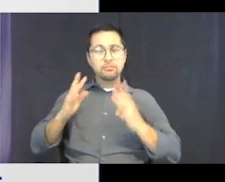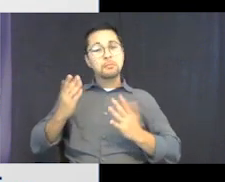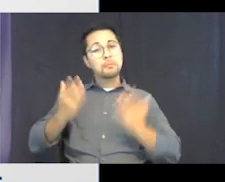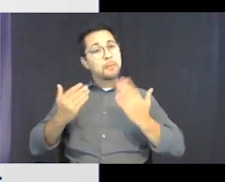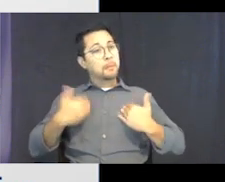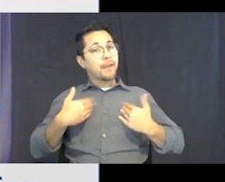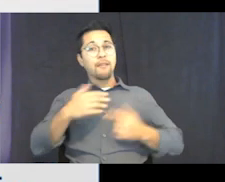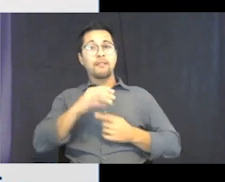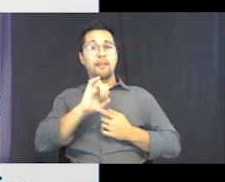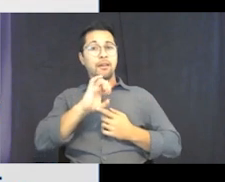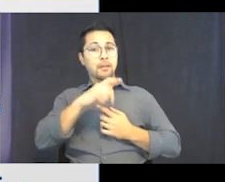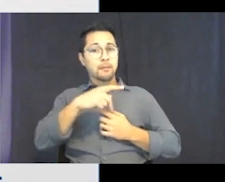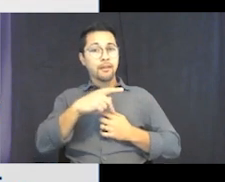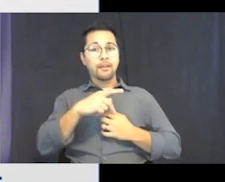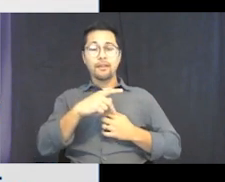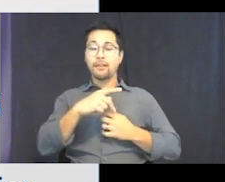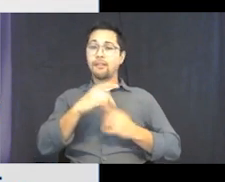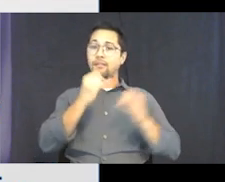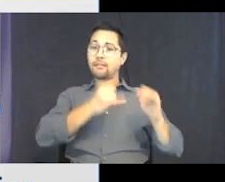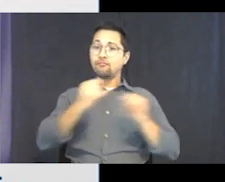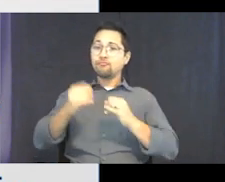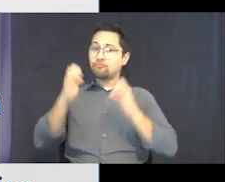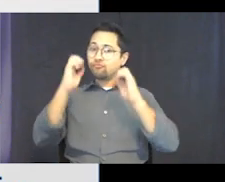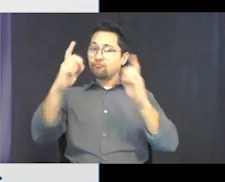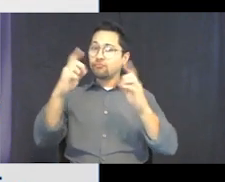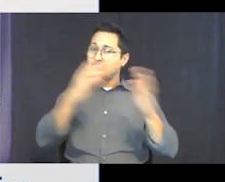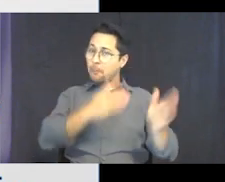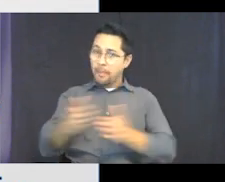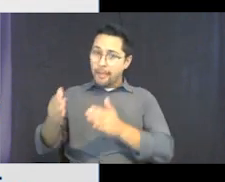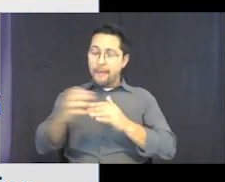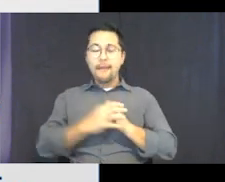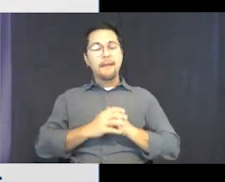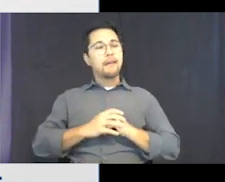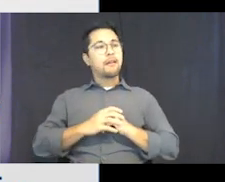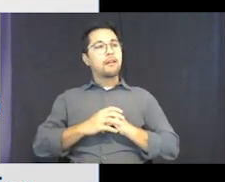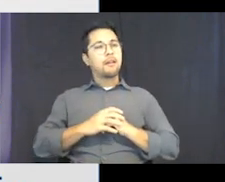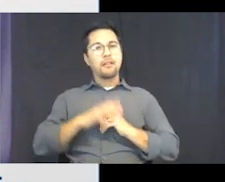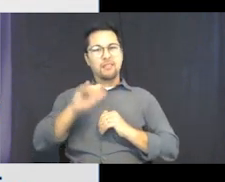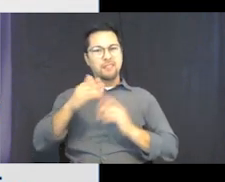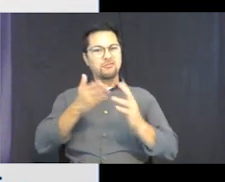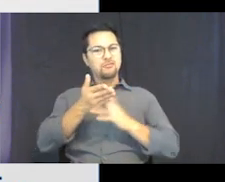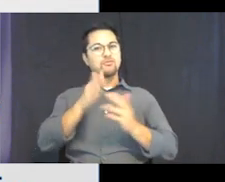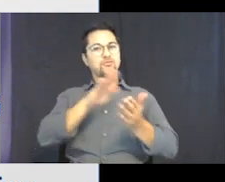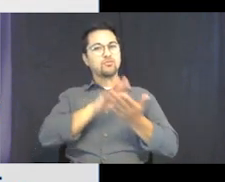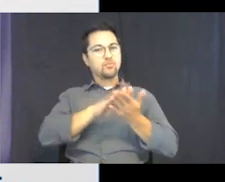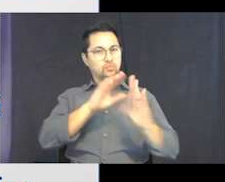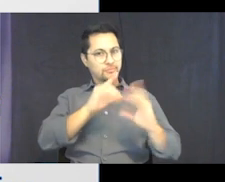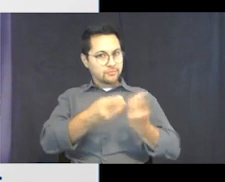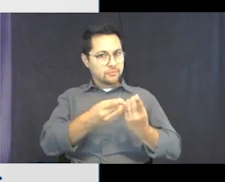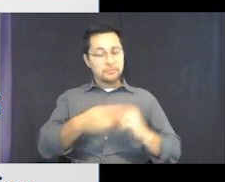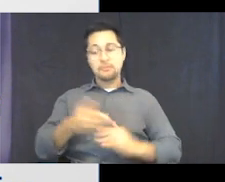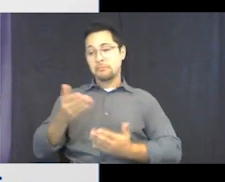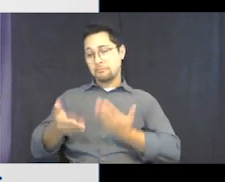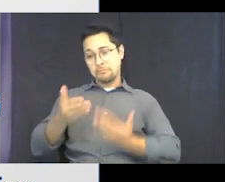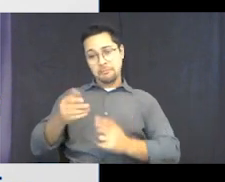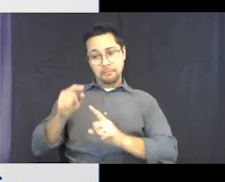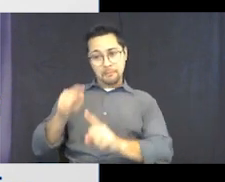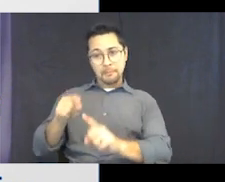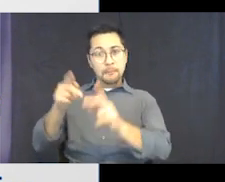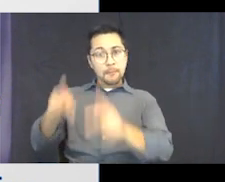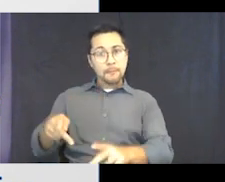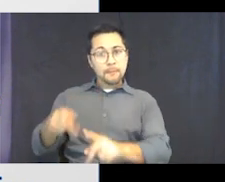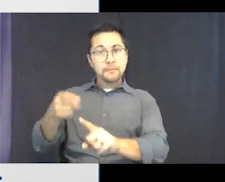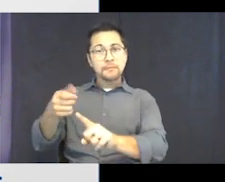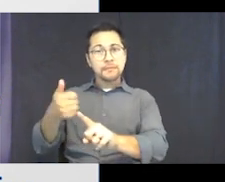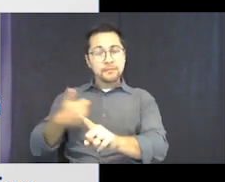individual education plan, also known as an IEP, through the school district. It could be a kiddo